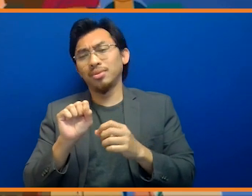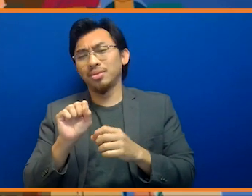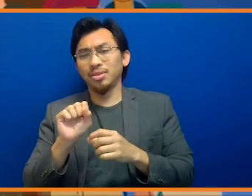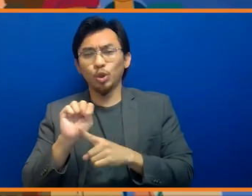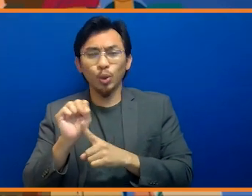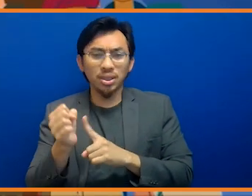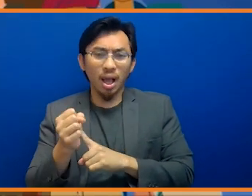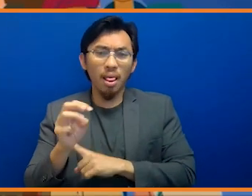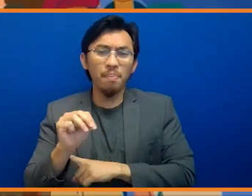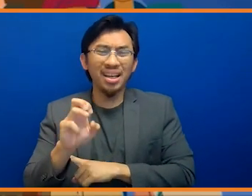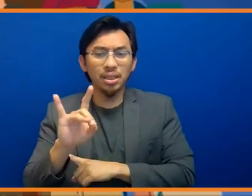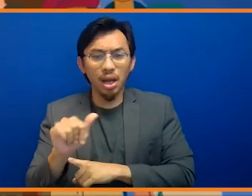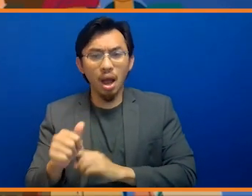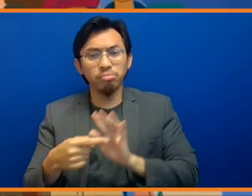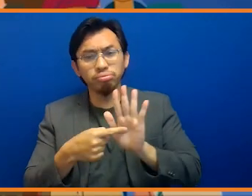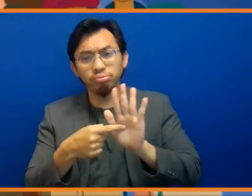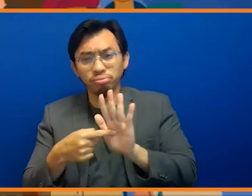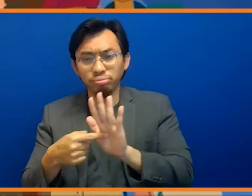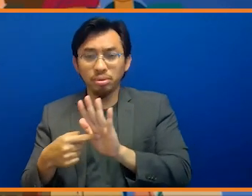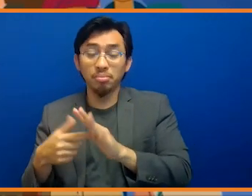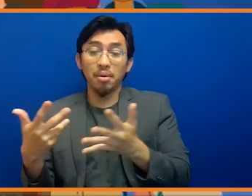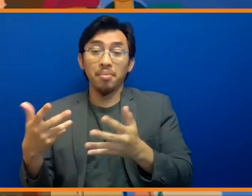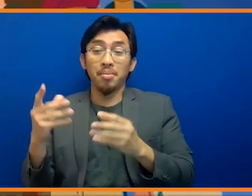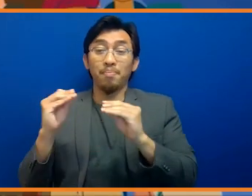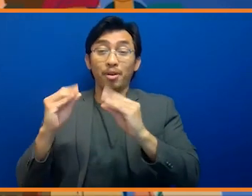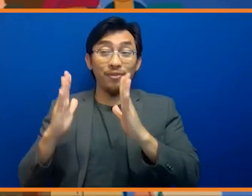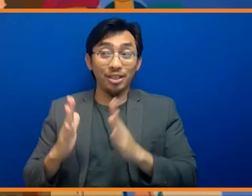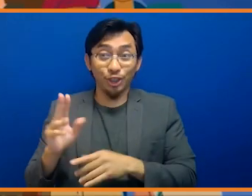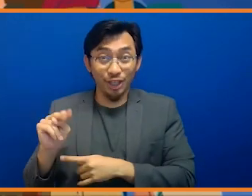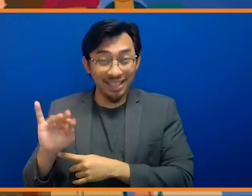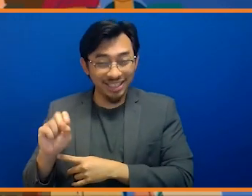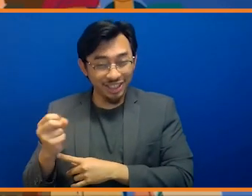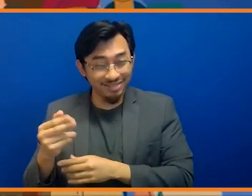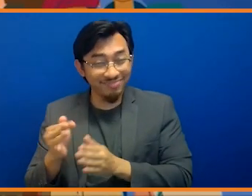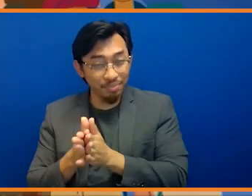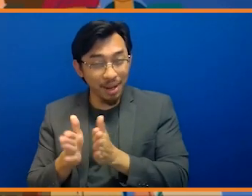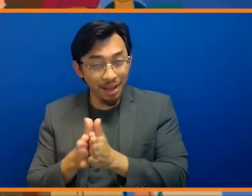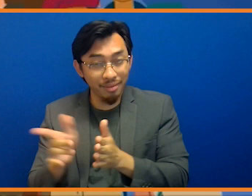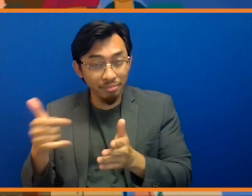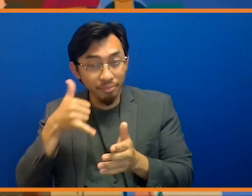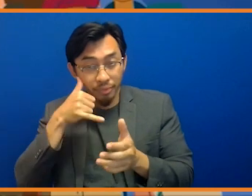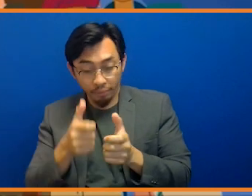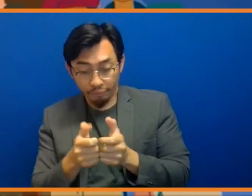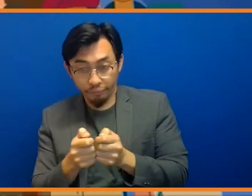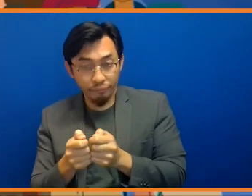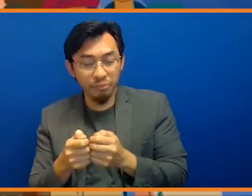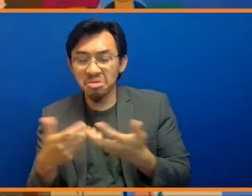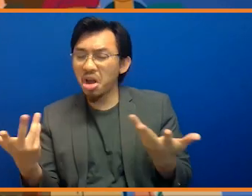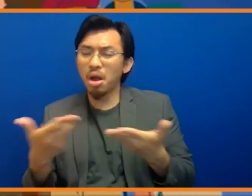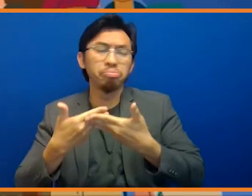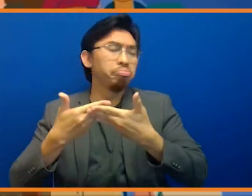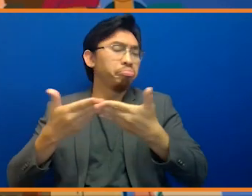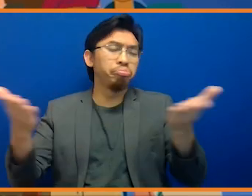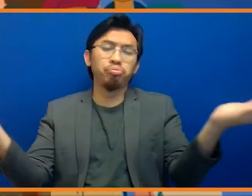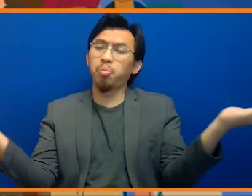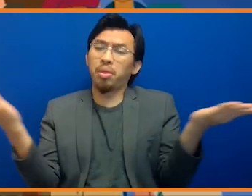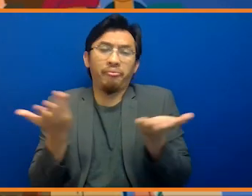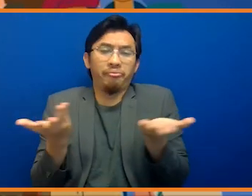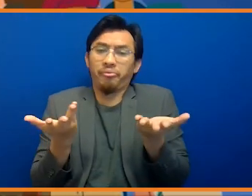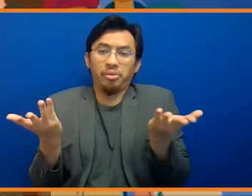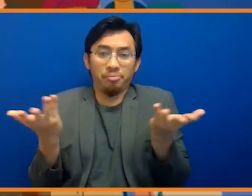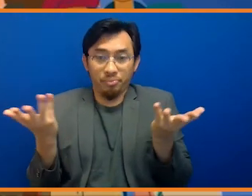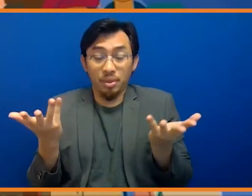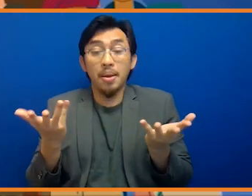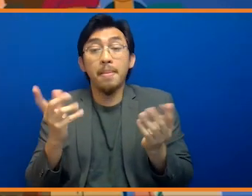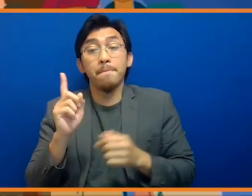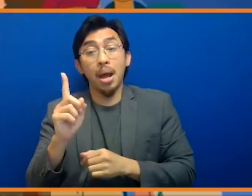campaign, can be maybe Prof. Nisi will explain about mobile museum or whatever.